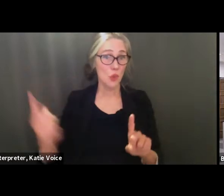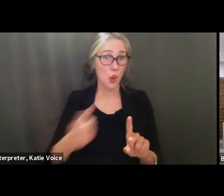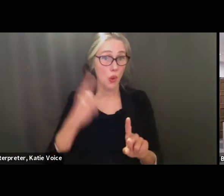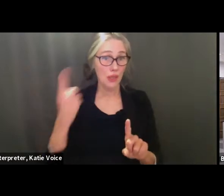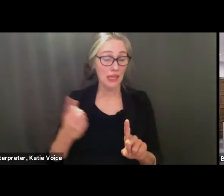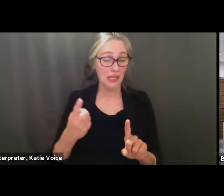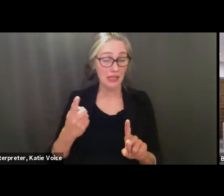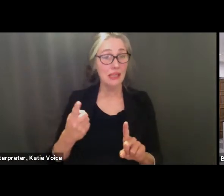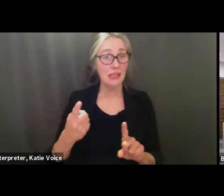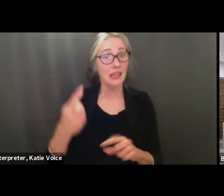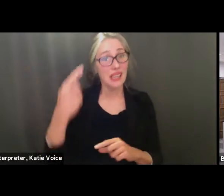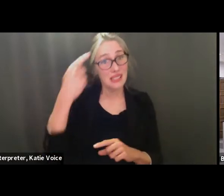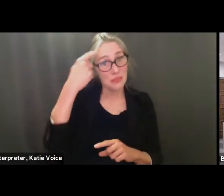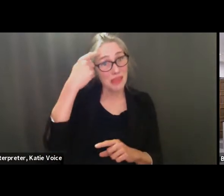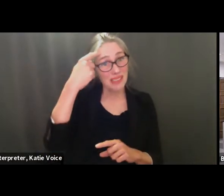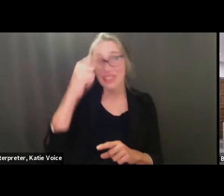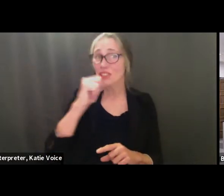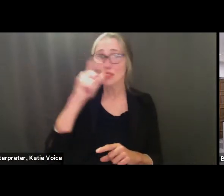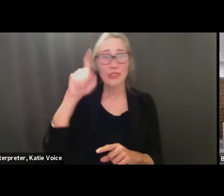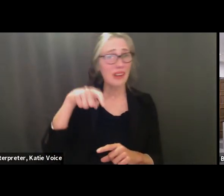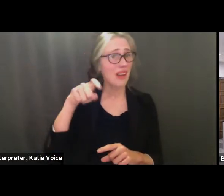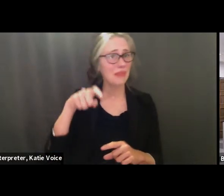it shouldn't work like that.